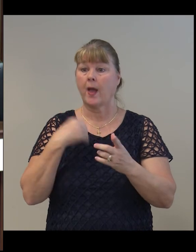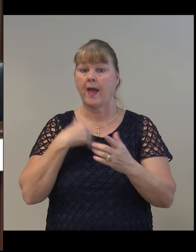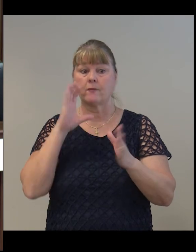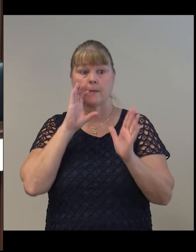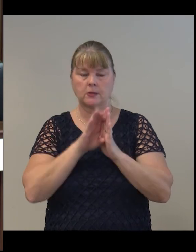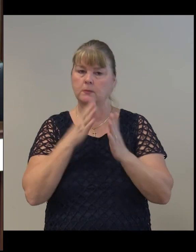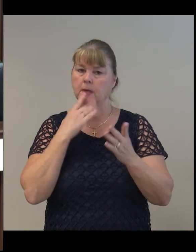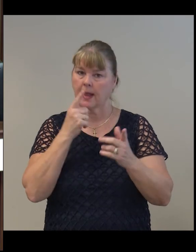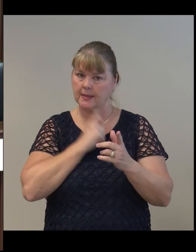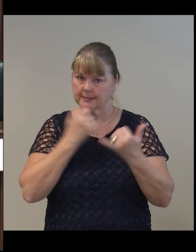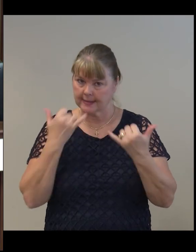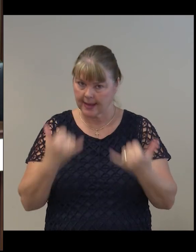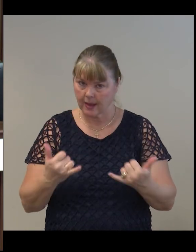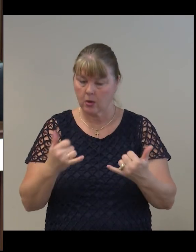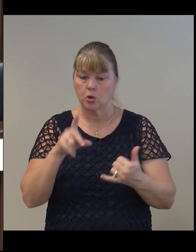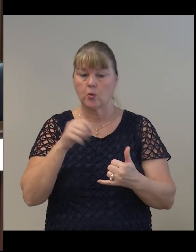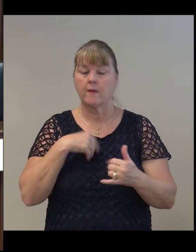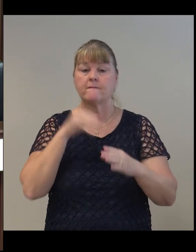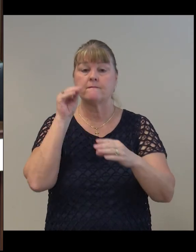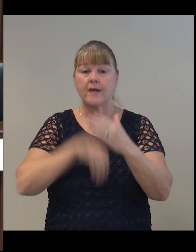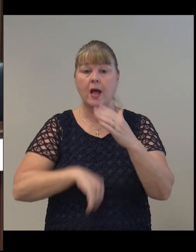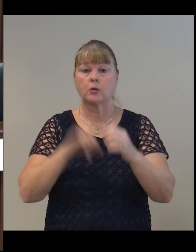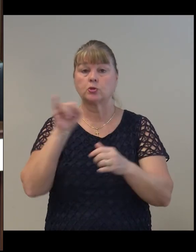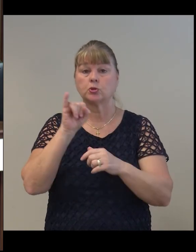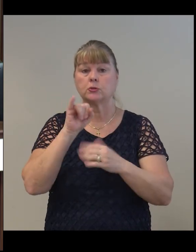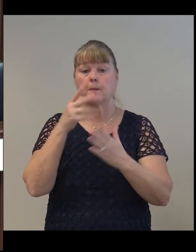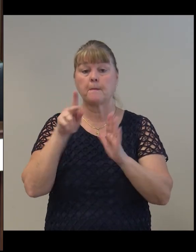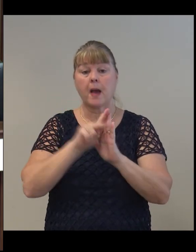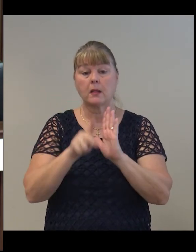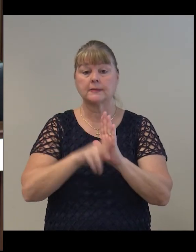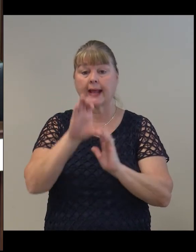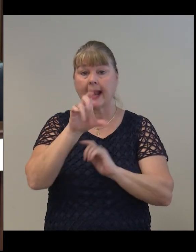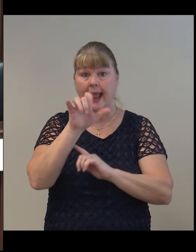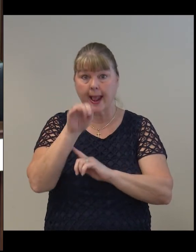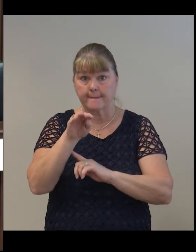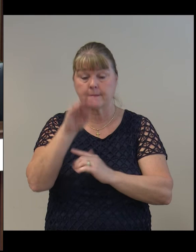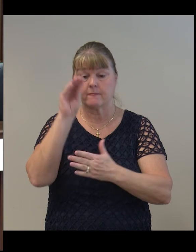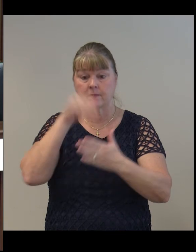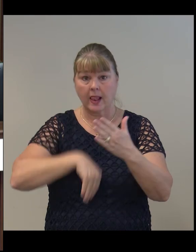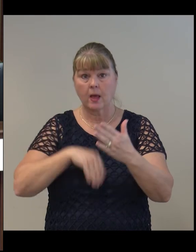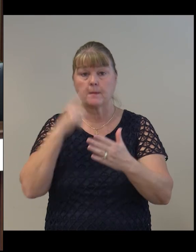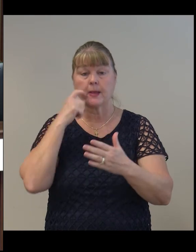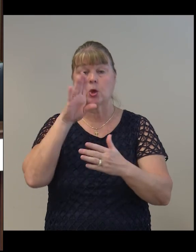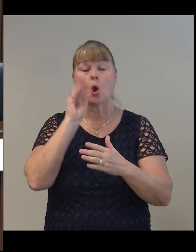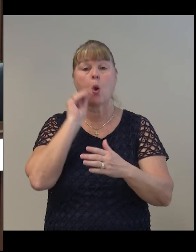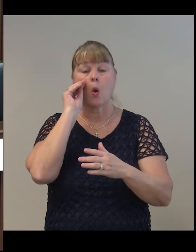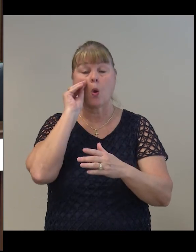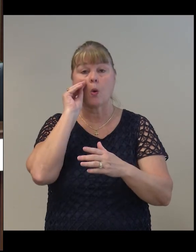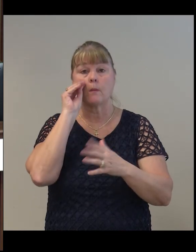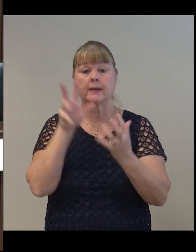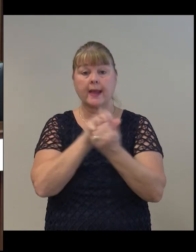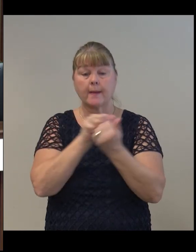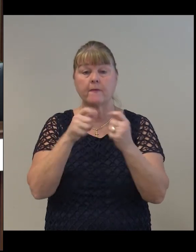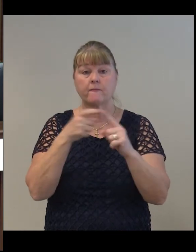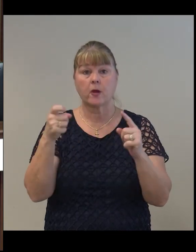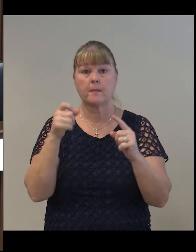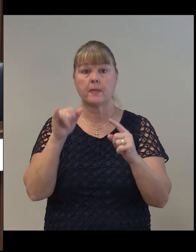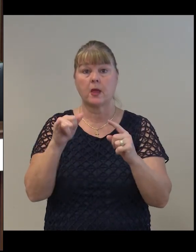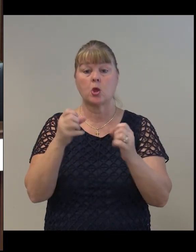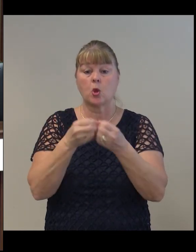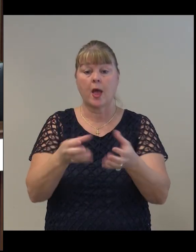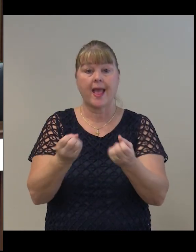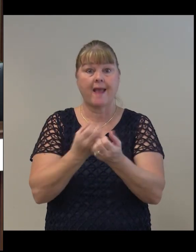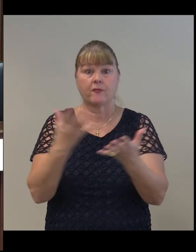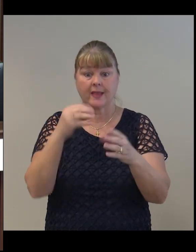that. You want to ask yourself now. If you had to file an insurance policy because your home looked like one of these in this photo, and